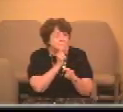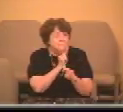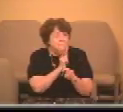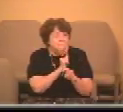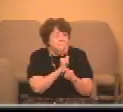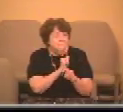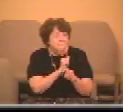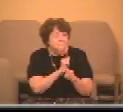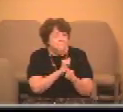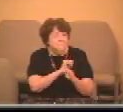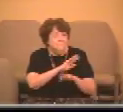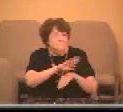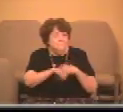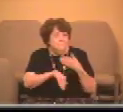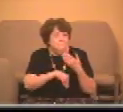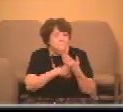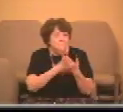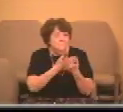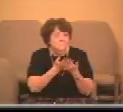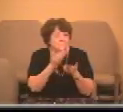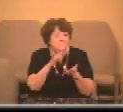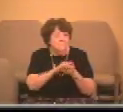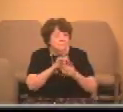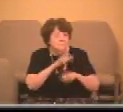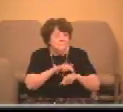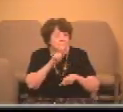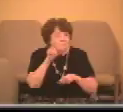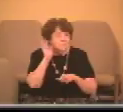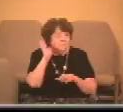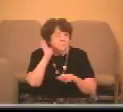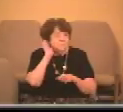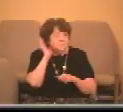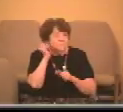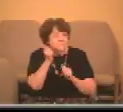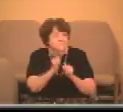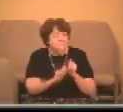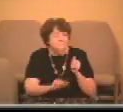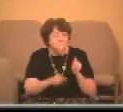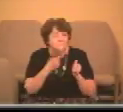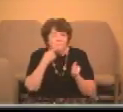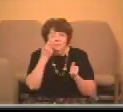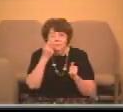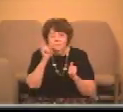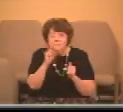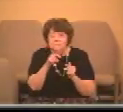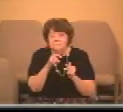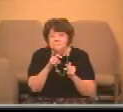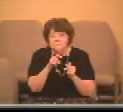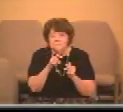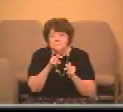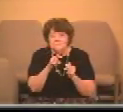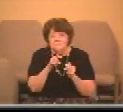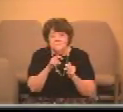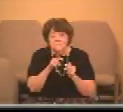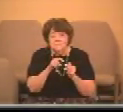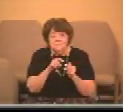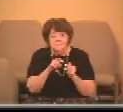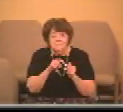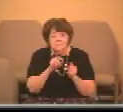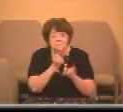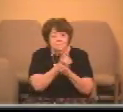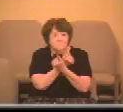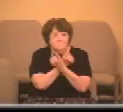And God, while you hear each spoken